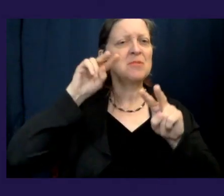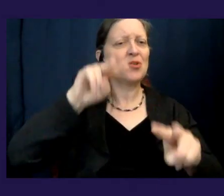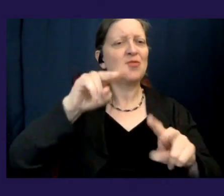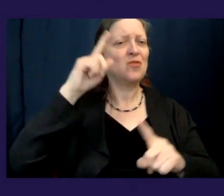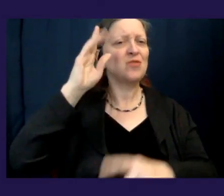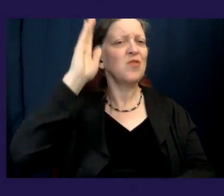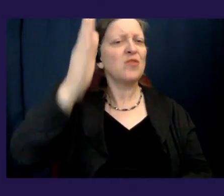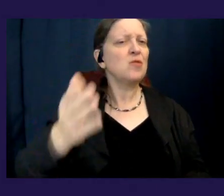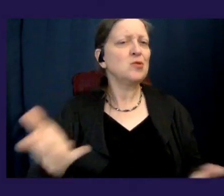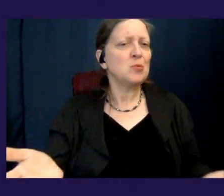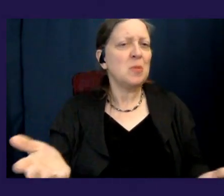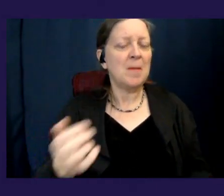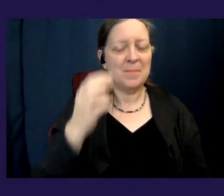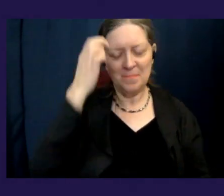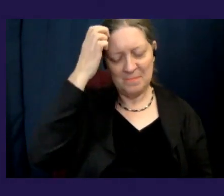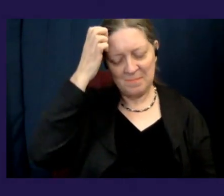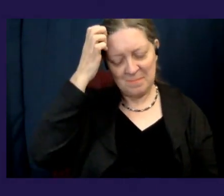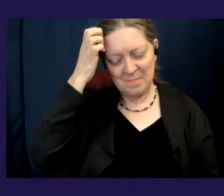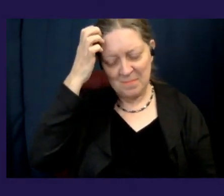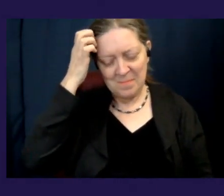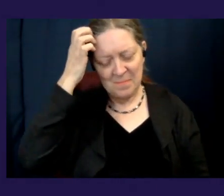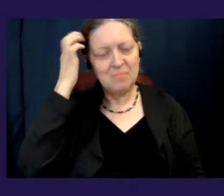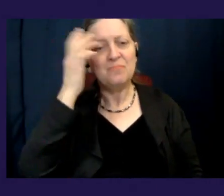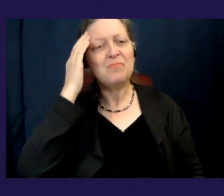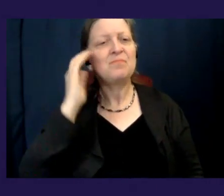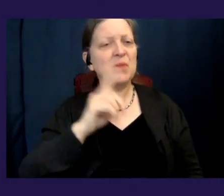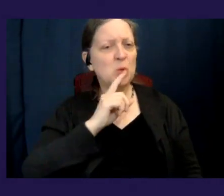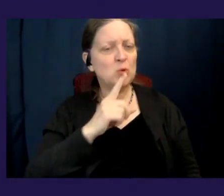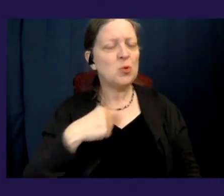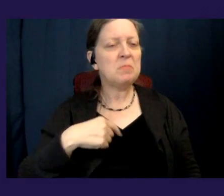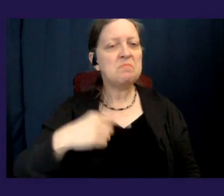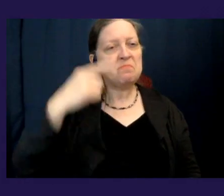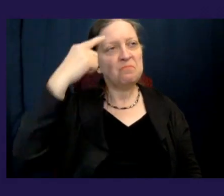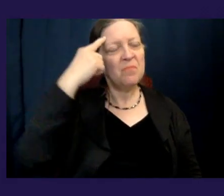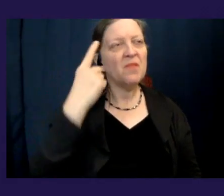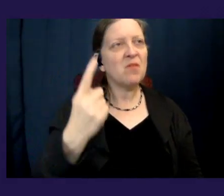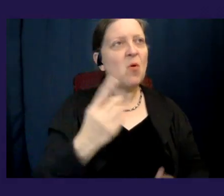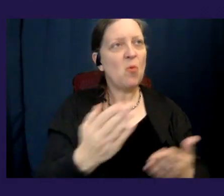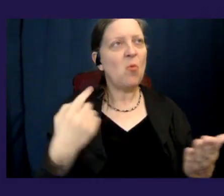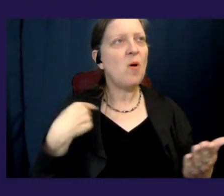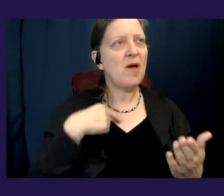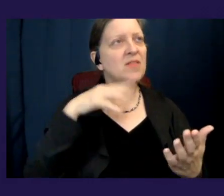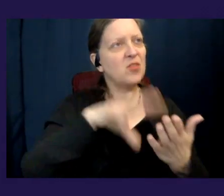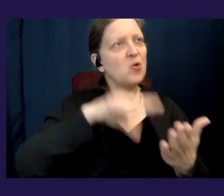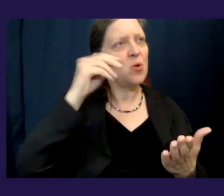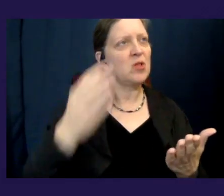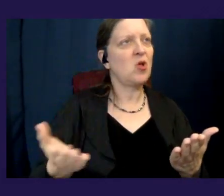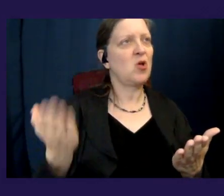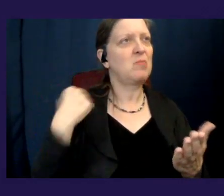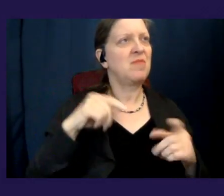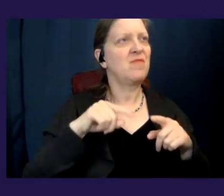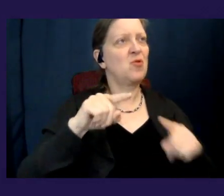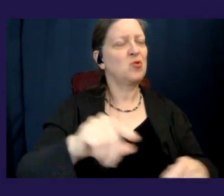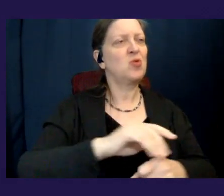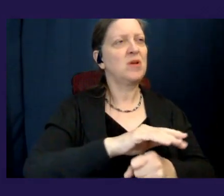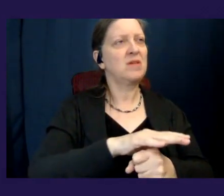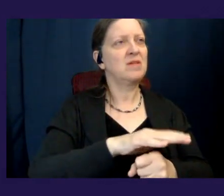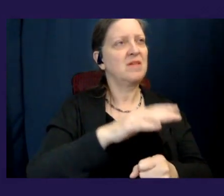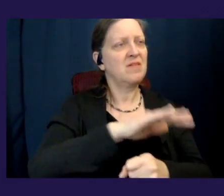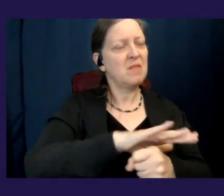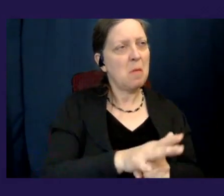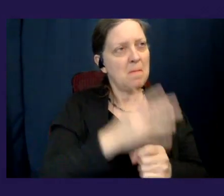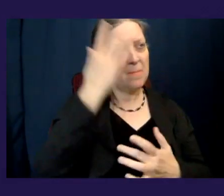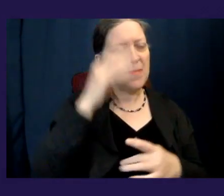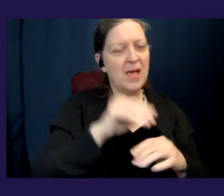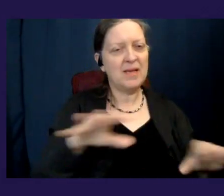Sure. Well, I think one of the things that we learned during the pandemic was something that's come up a couple of times during these panels.